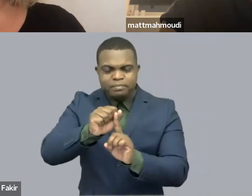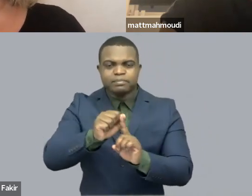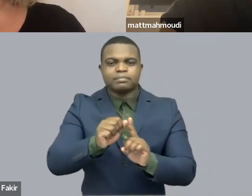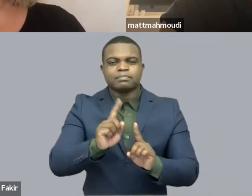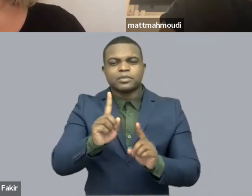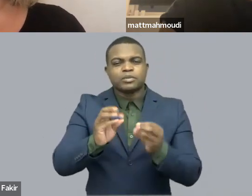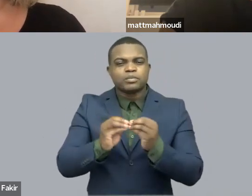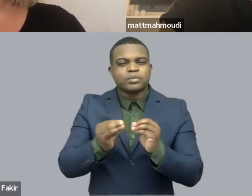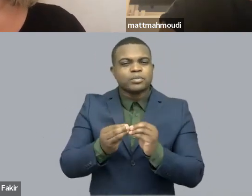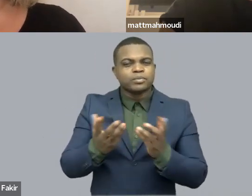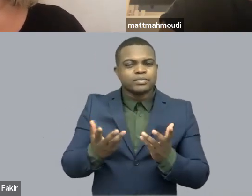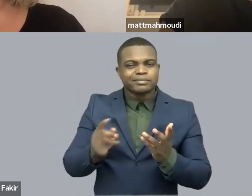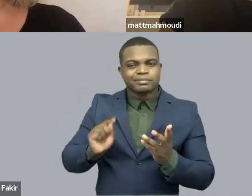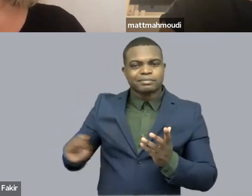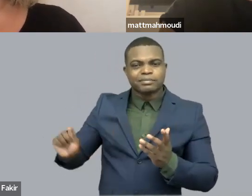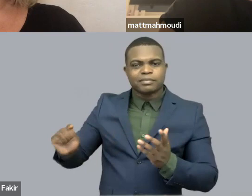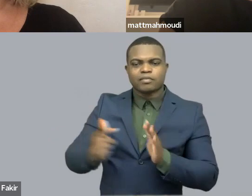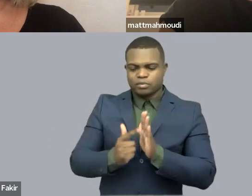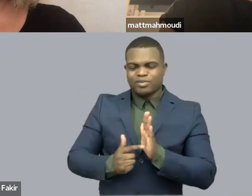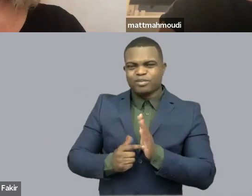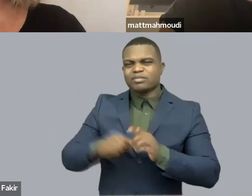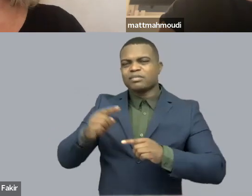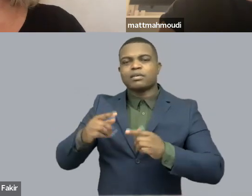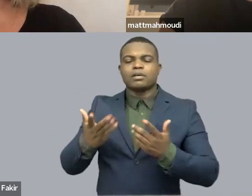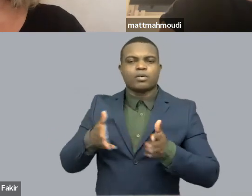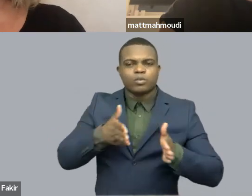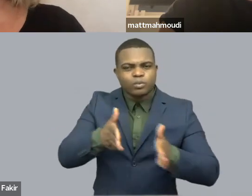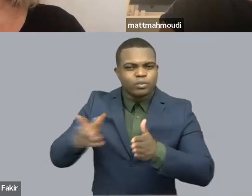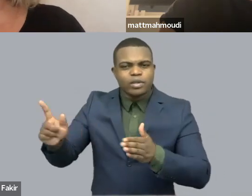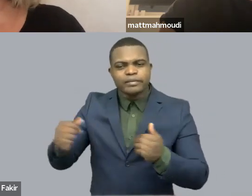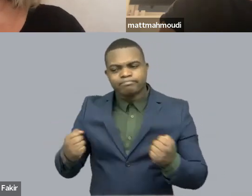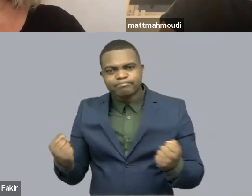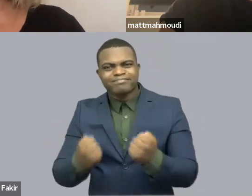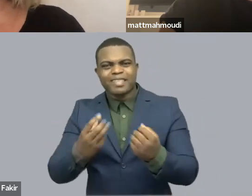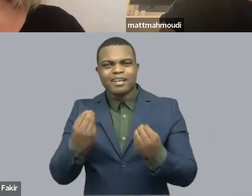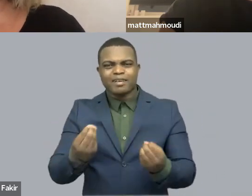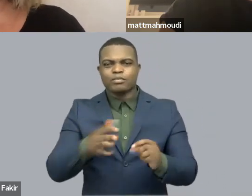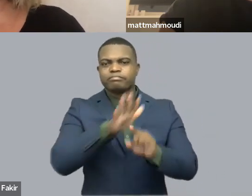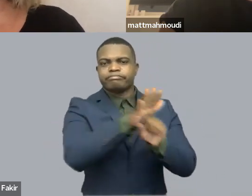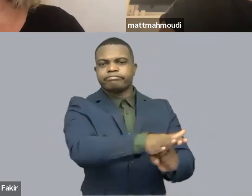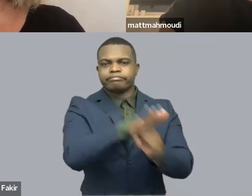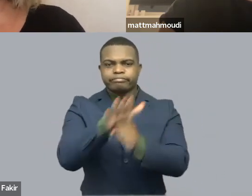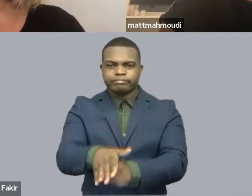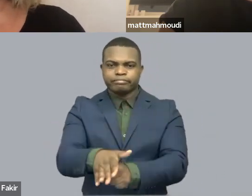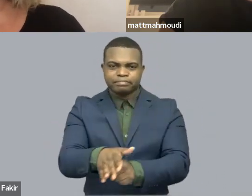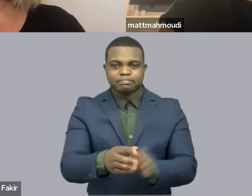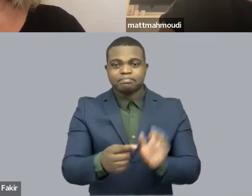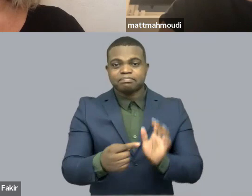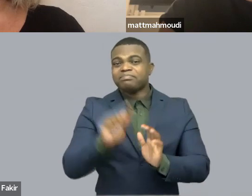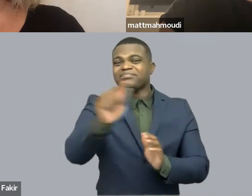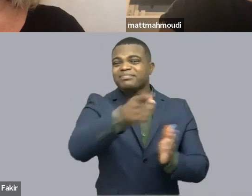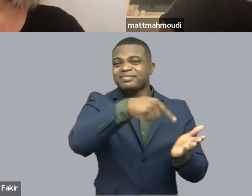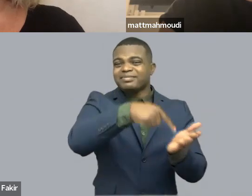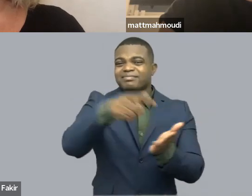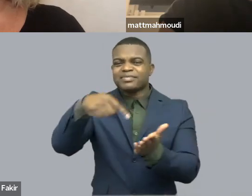We have also looked at Hyderabad in India, in particular in Telangana state, where we've challenged the setup of the command and